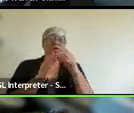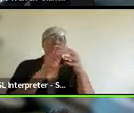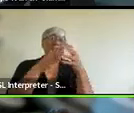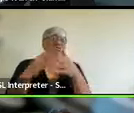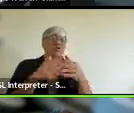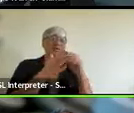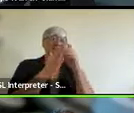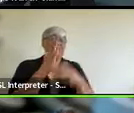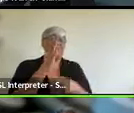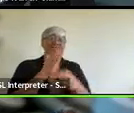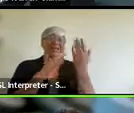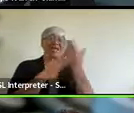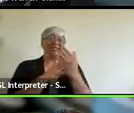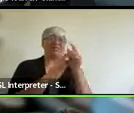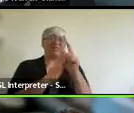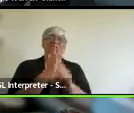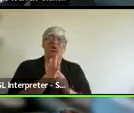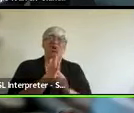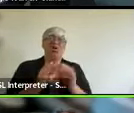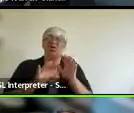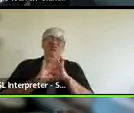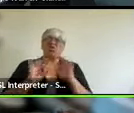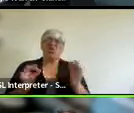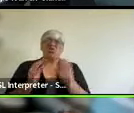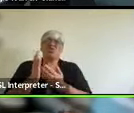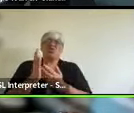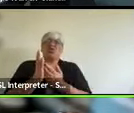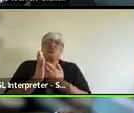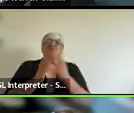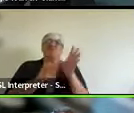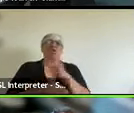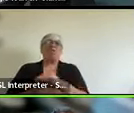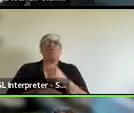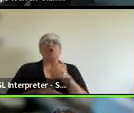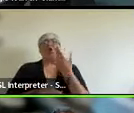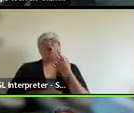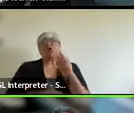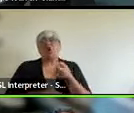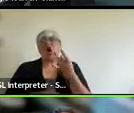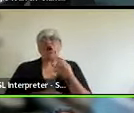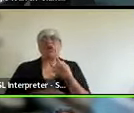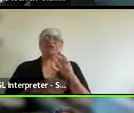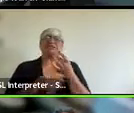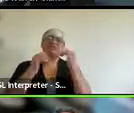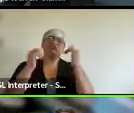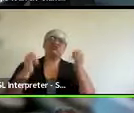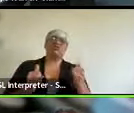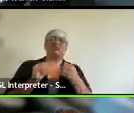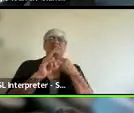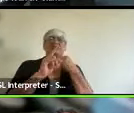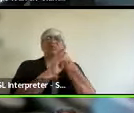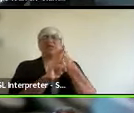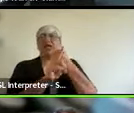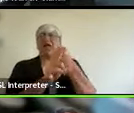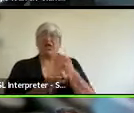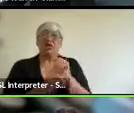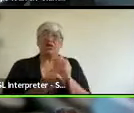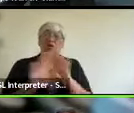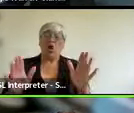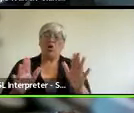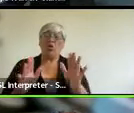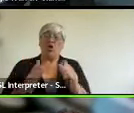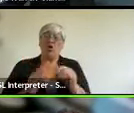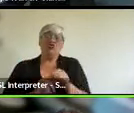introduced not by a bleeding heart, liberal, progressive, kind social justice warrior from the left, but by a right-wing,